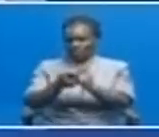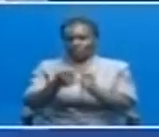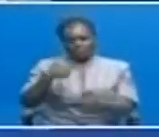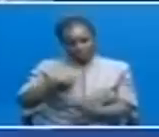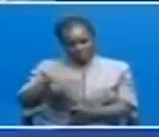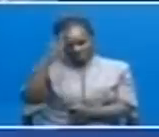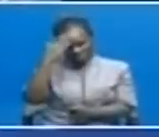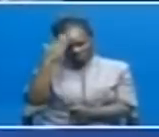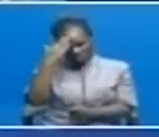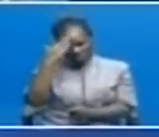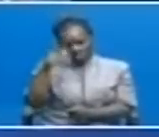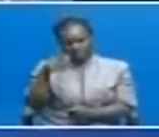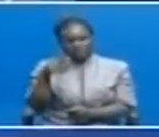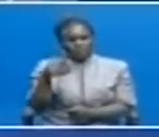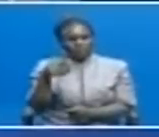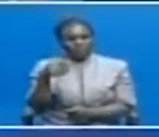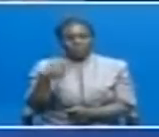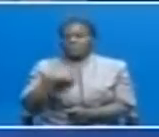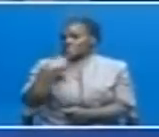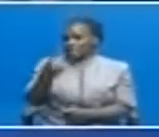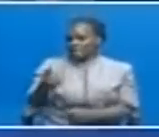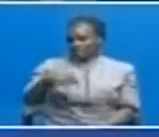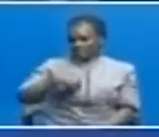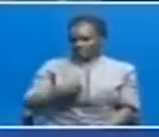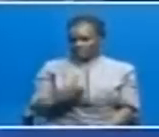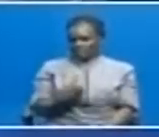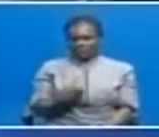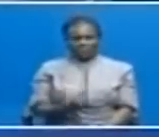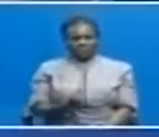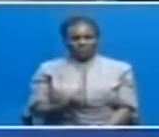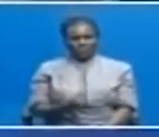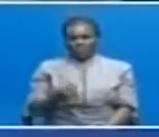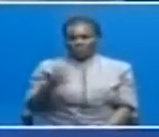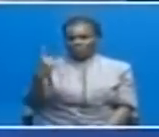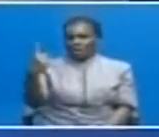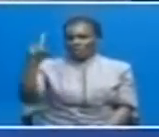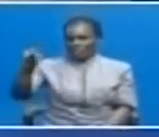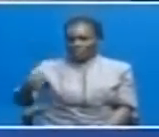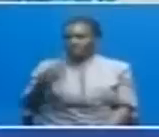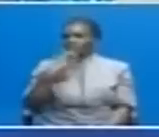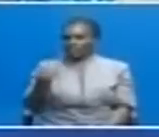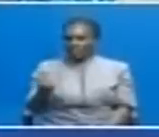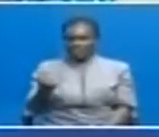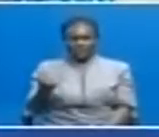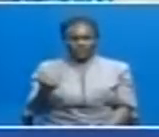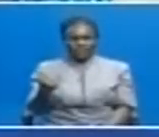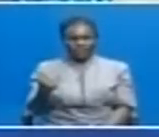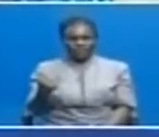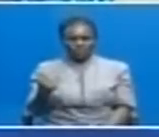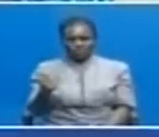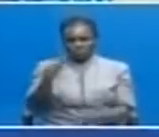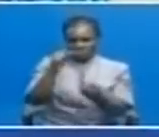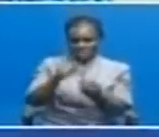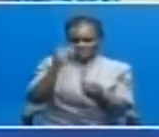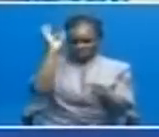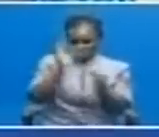had a wild card in 5000 meters, so I said I was trying for 1500 meters to get my test my speed.